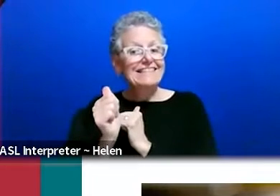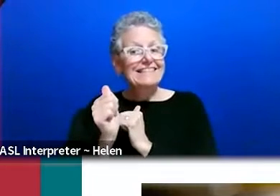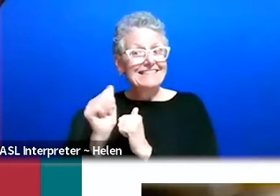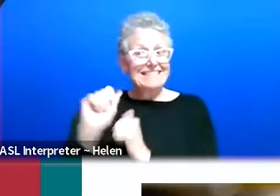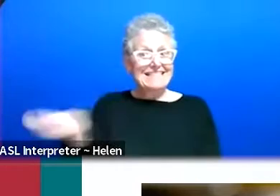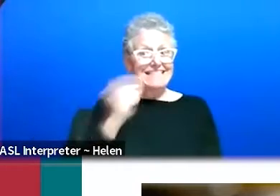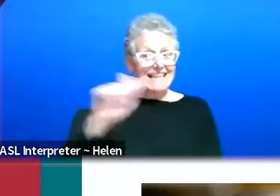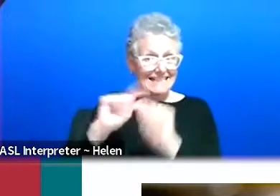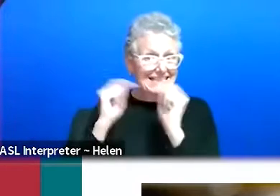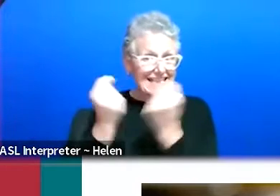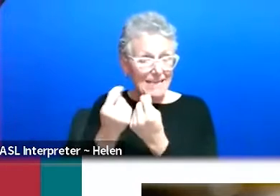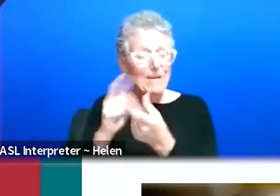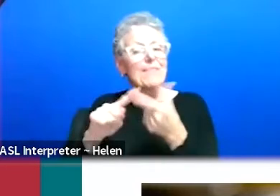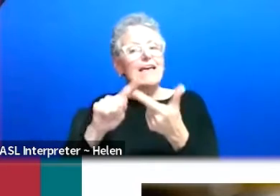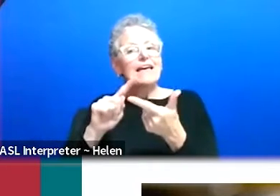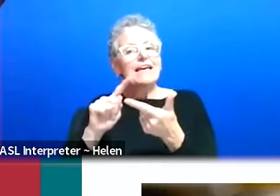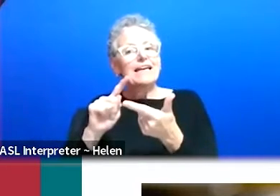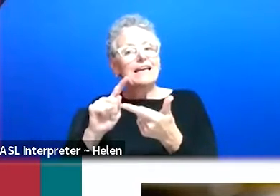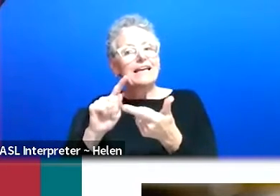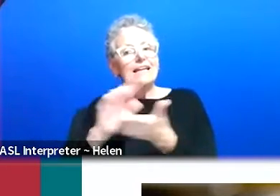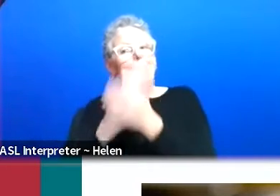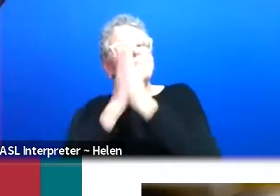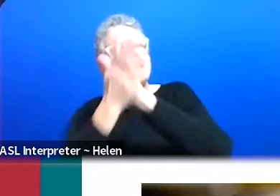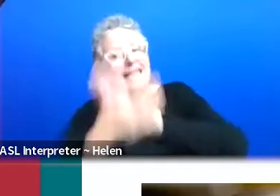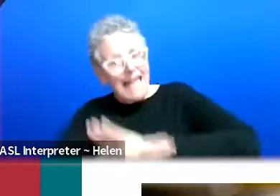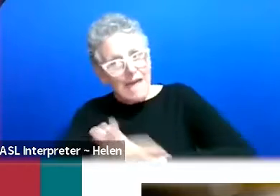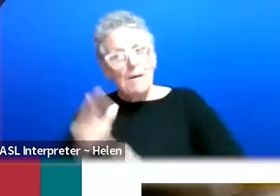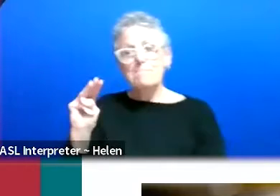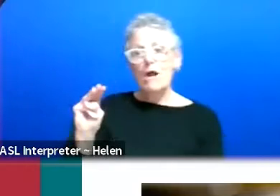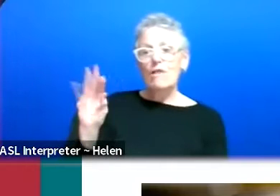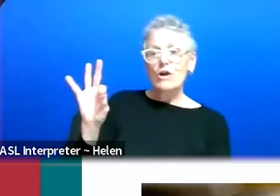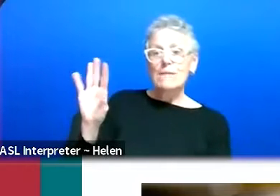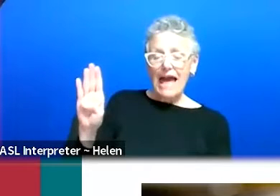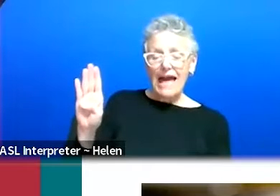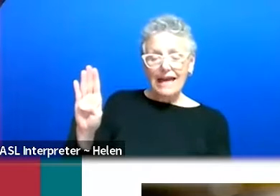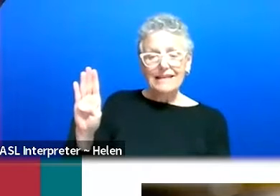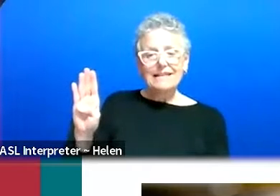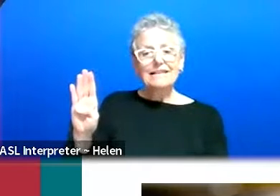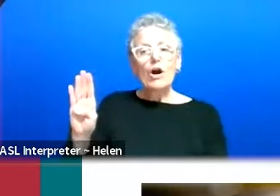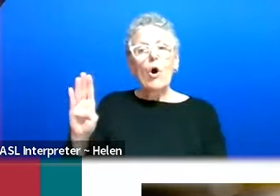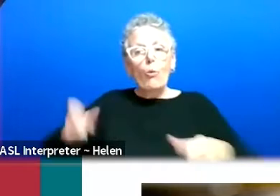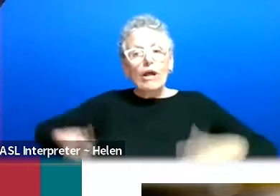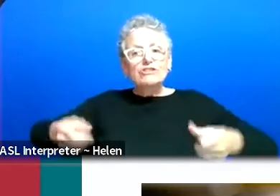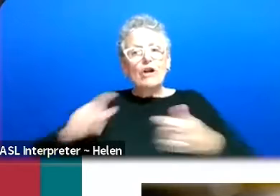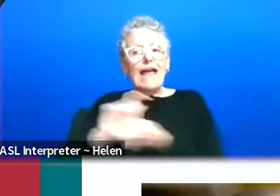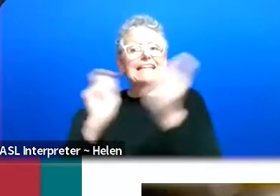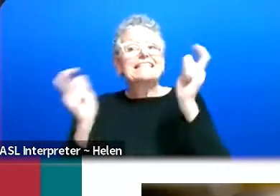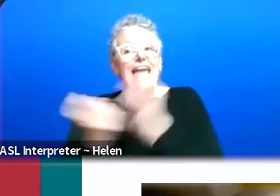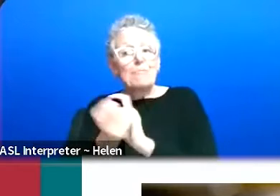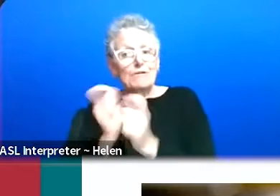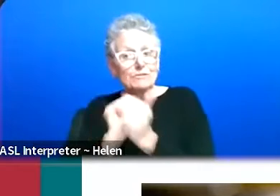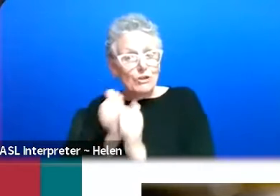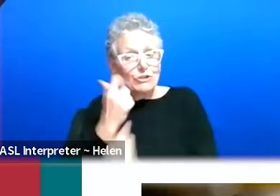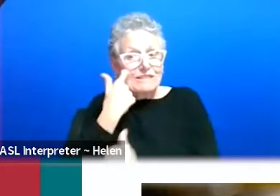tennis team, which then eventually became Mary Free Bed Wheelchair and Adaptive Sports. And then just recently, we developed